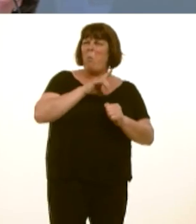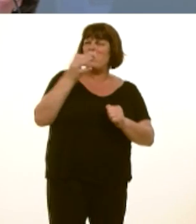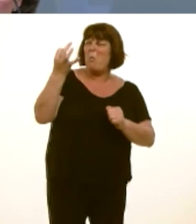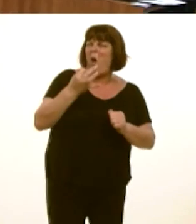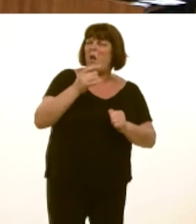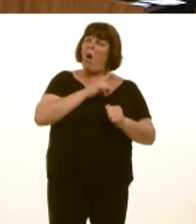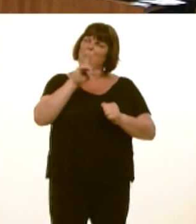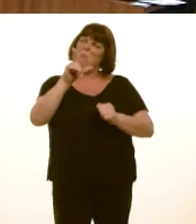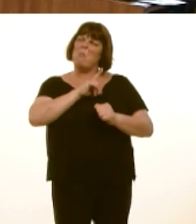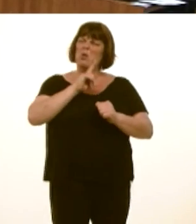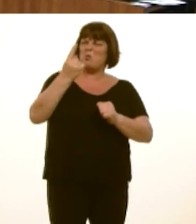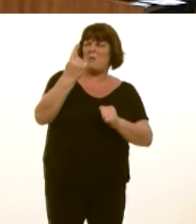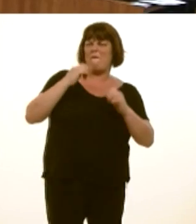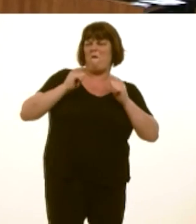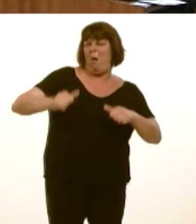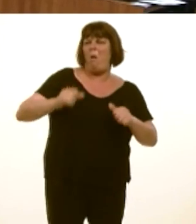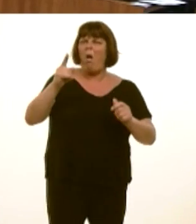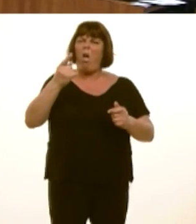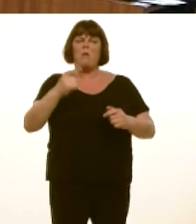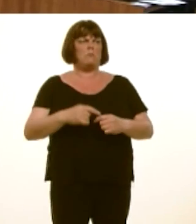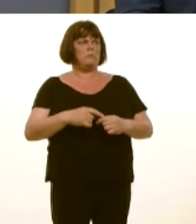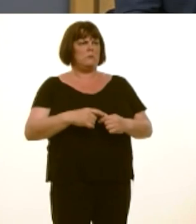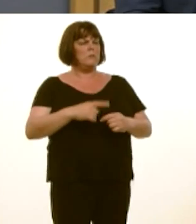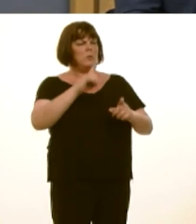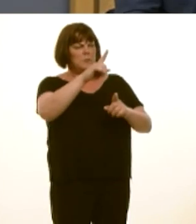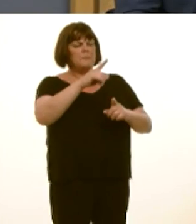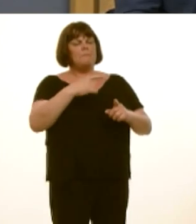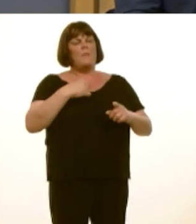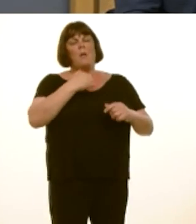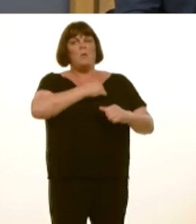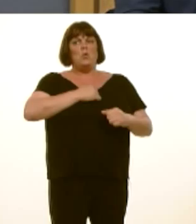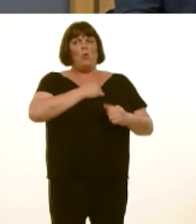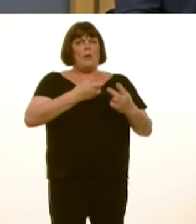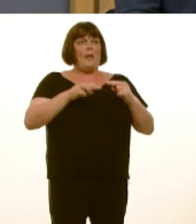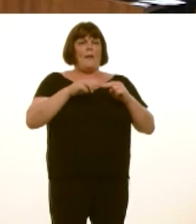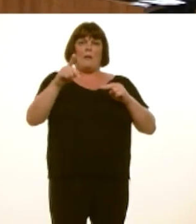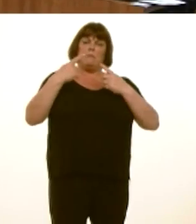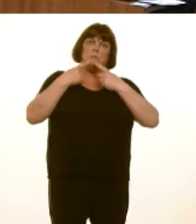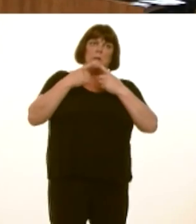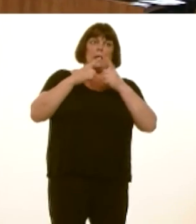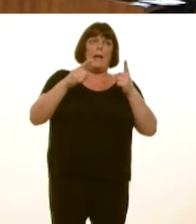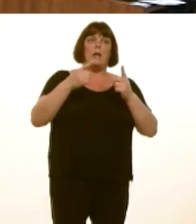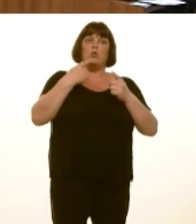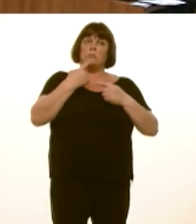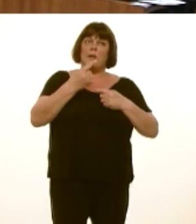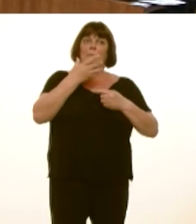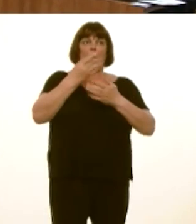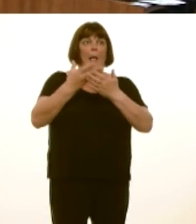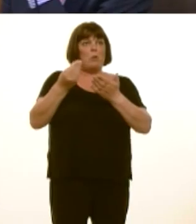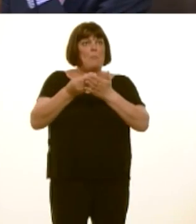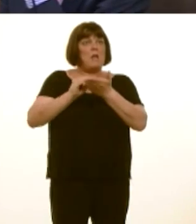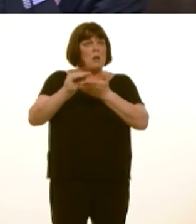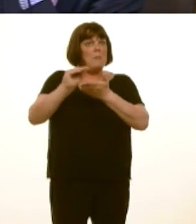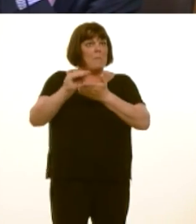gain. I'm sorry, that wasn't a point of order. If the Leader of the Opposition has made a declaration, he should tell people how much money he gets. That's